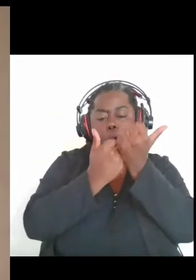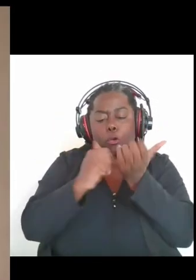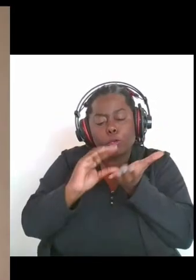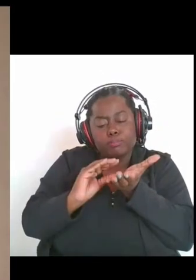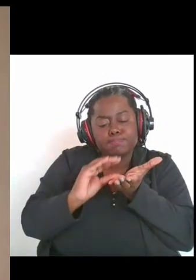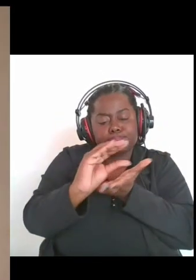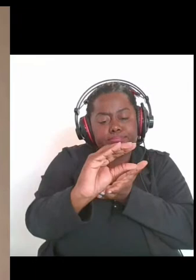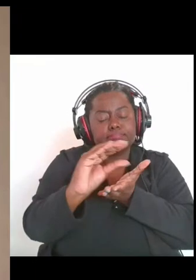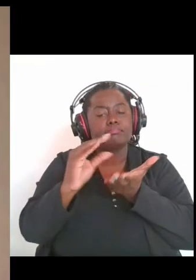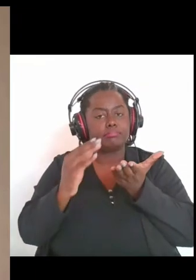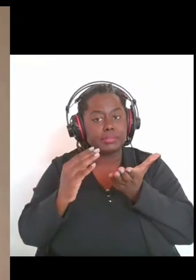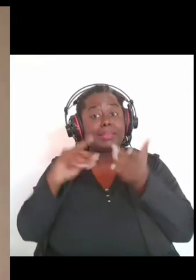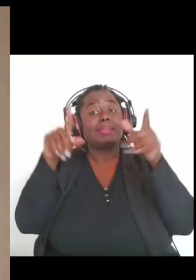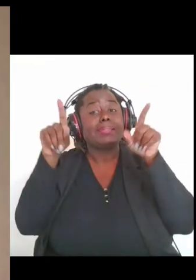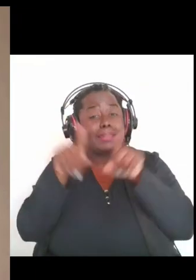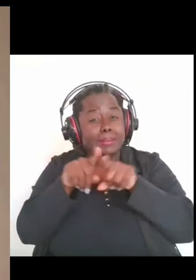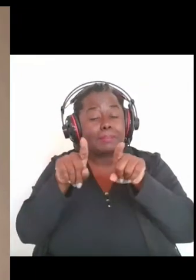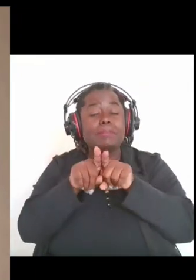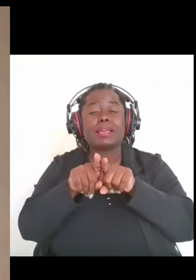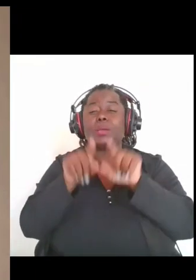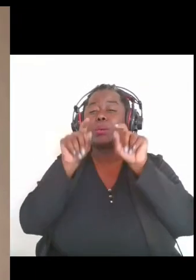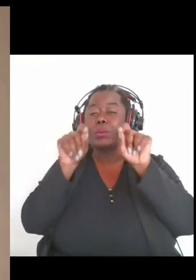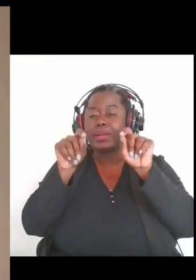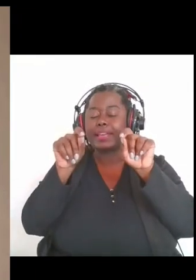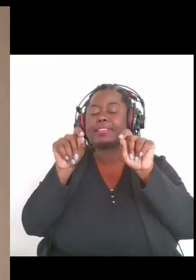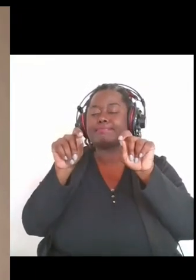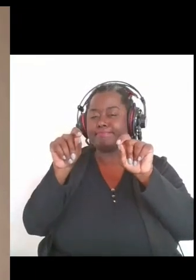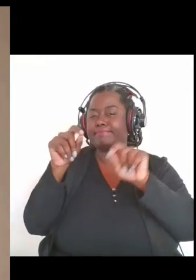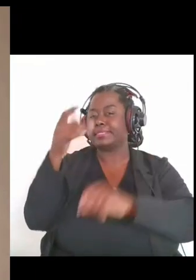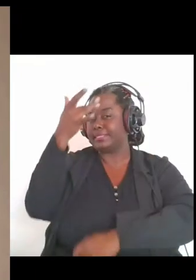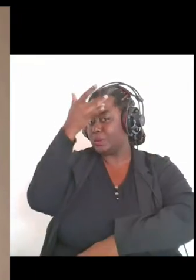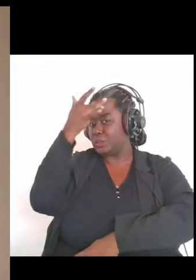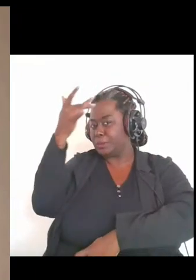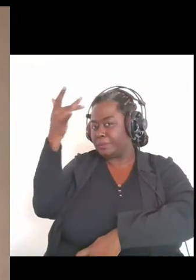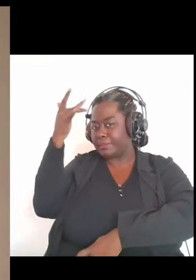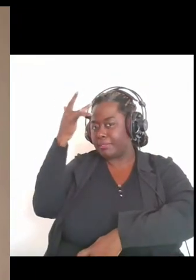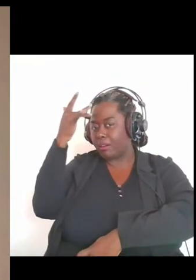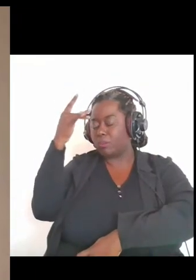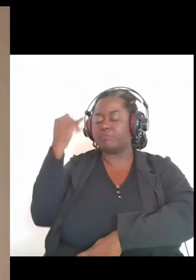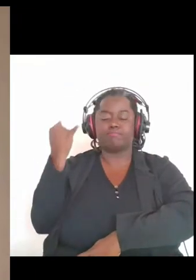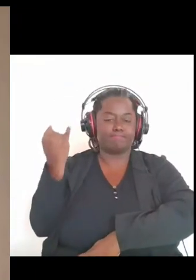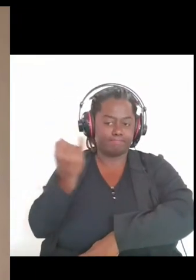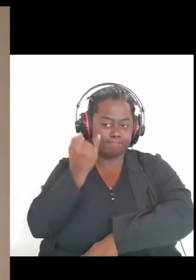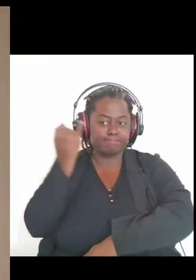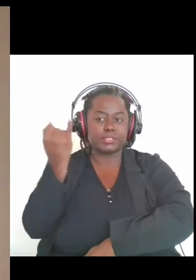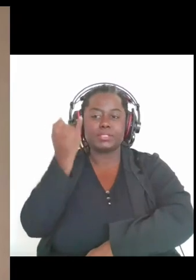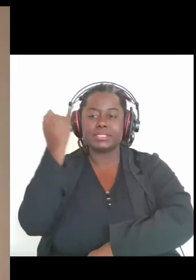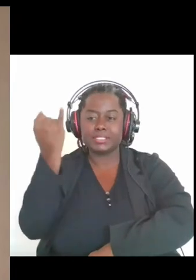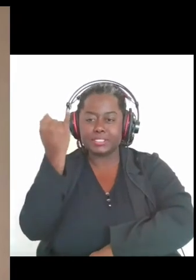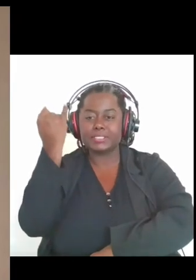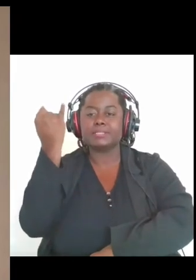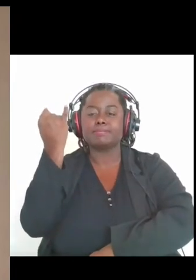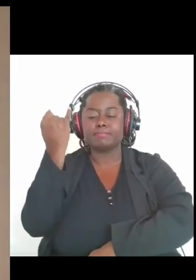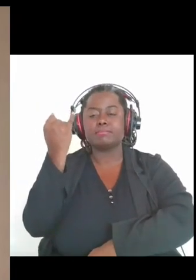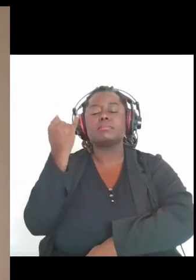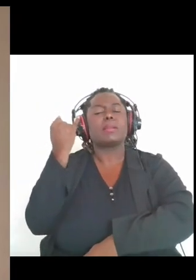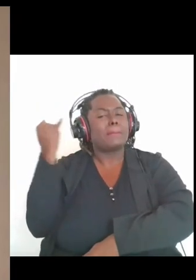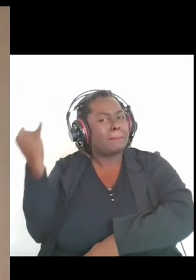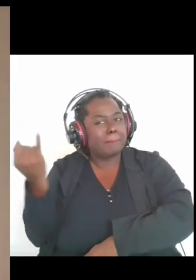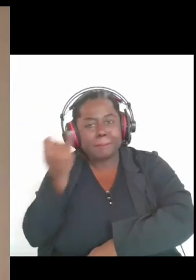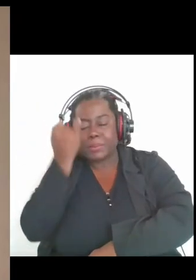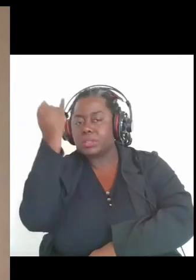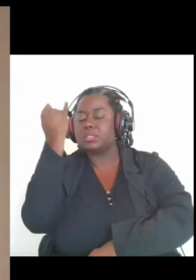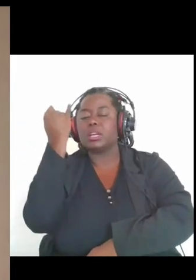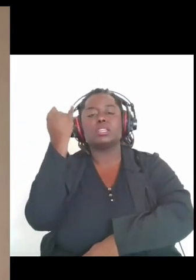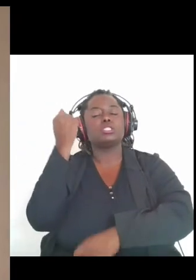project well I think the mental health is crucial it is very